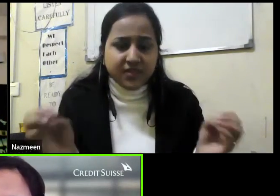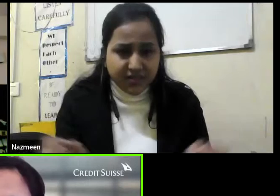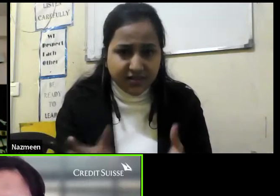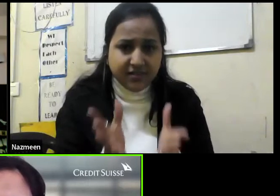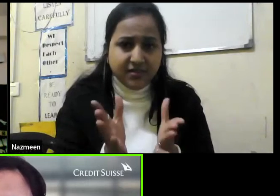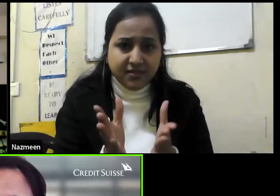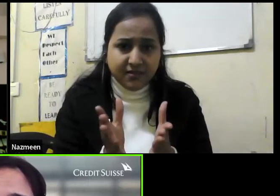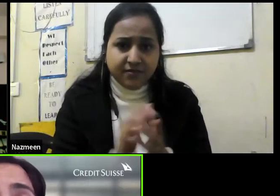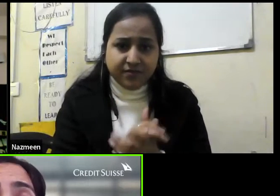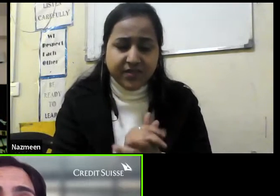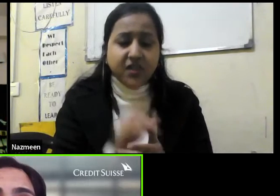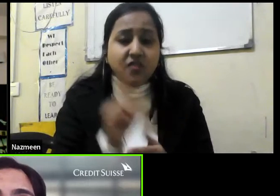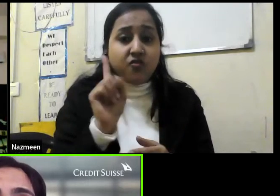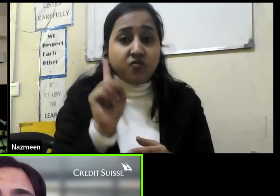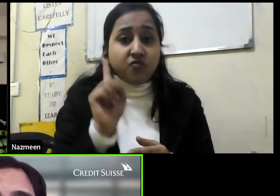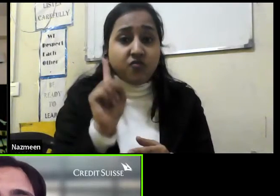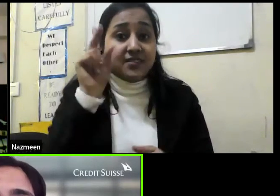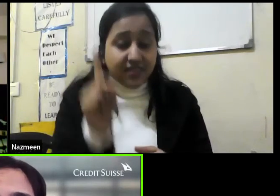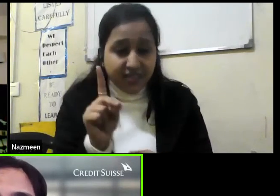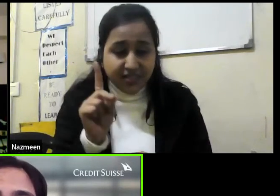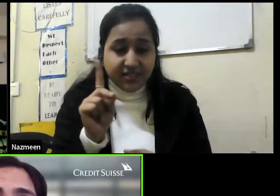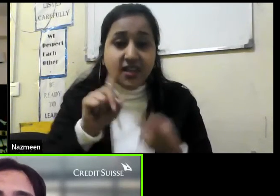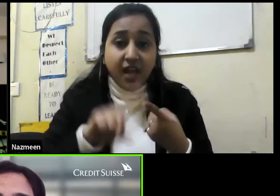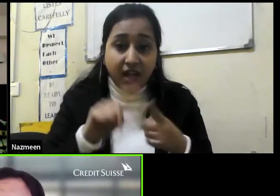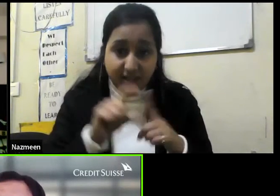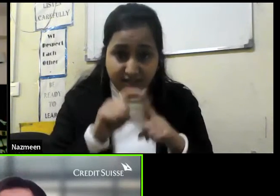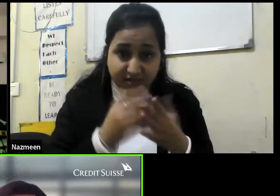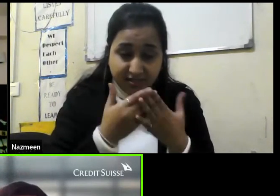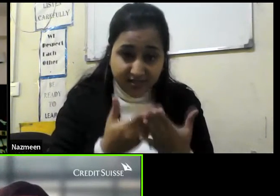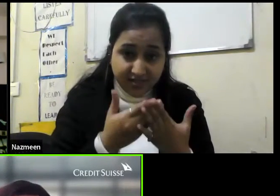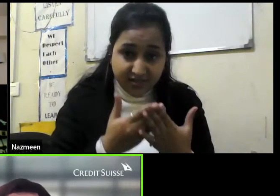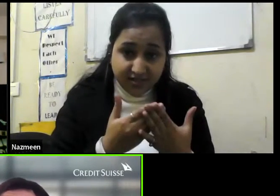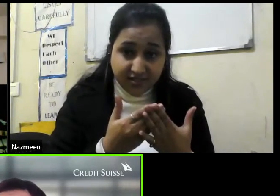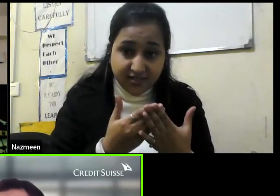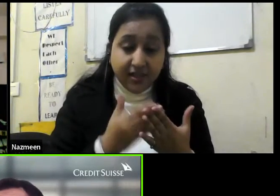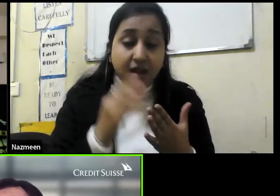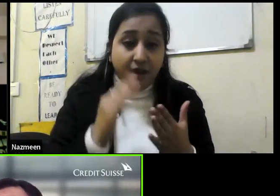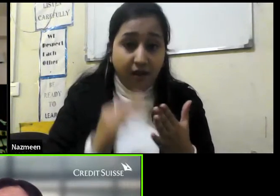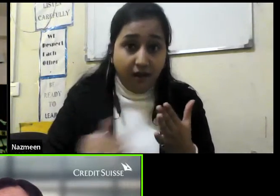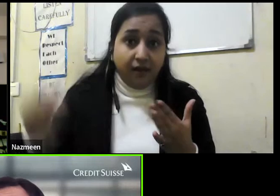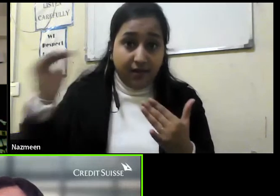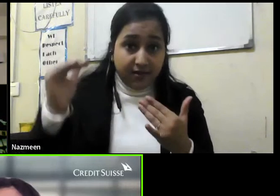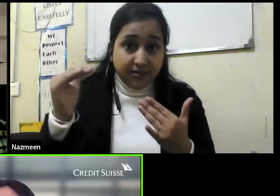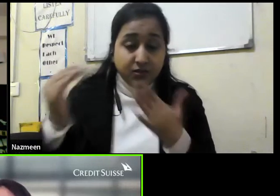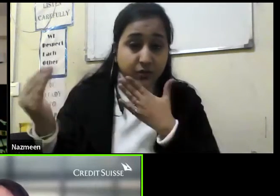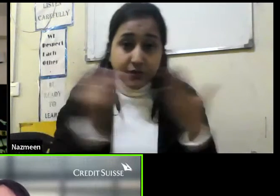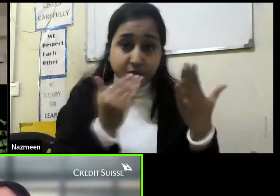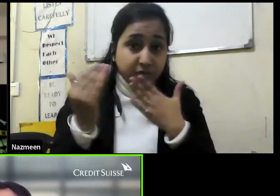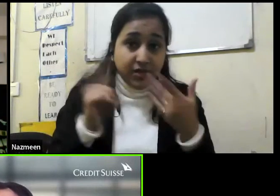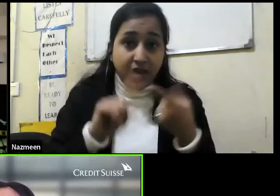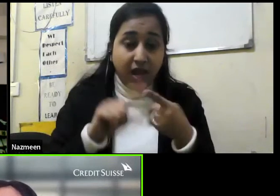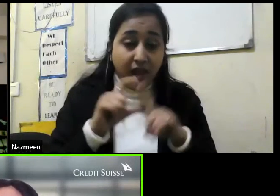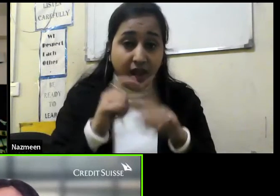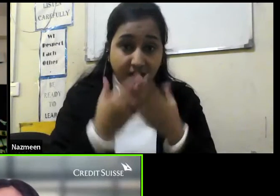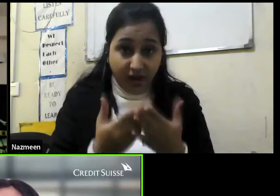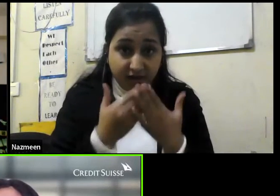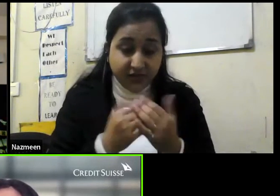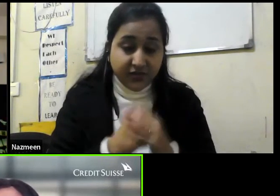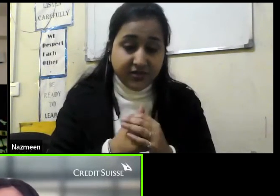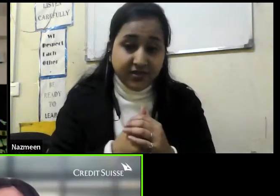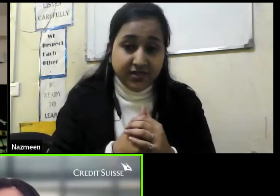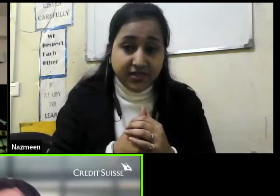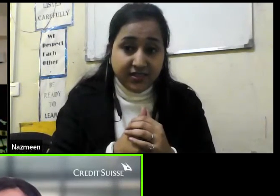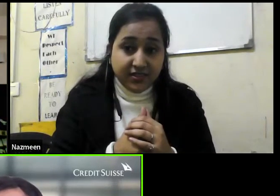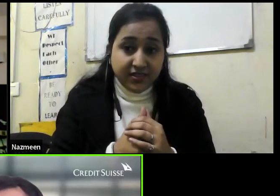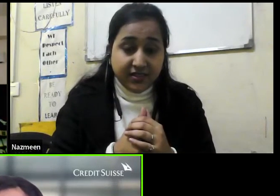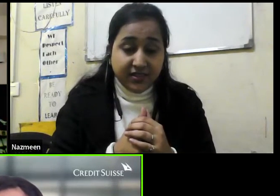primary, secondary education, as well as it goes towards higher school education, which is, and even post-grad. I think we're also